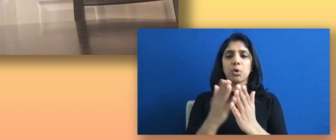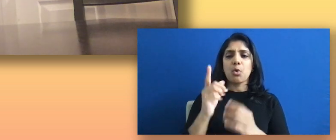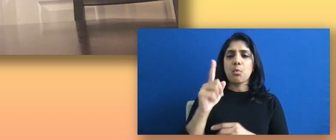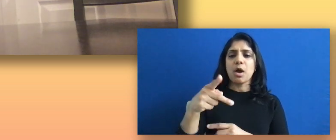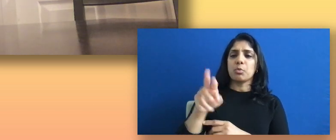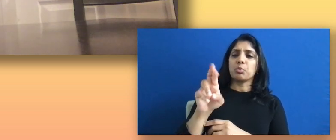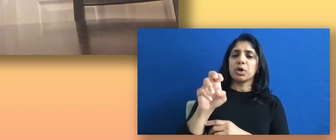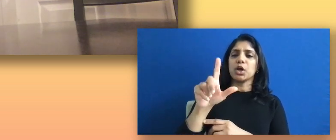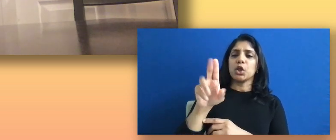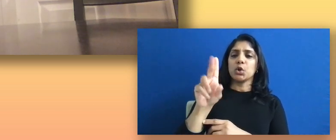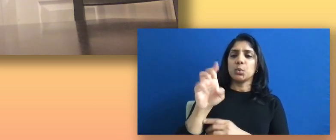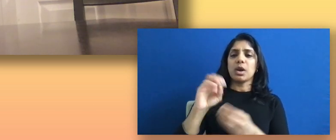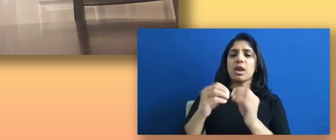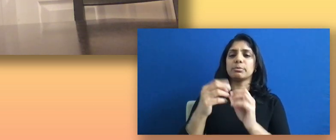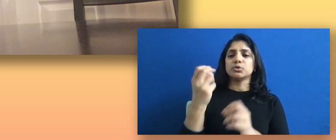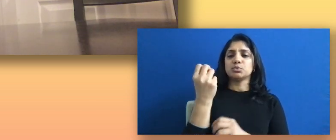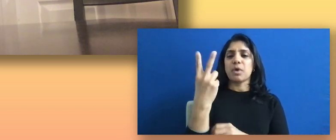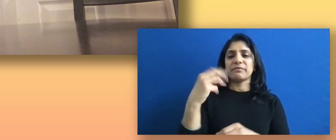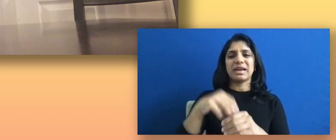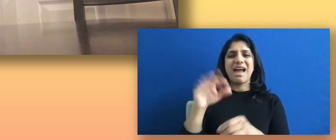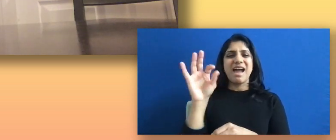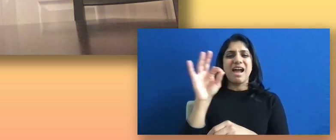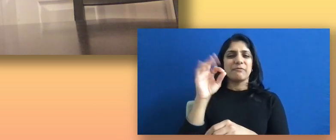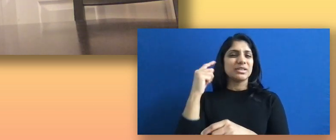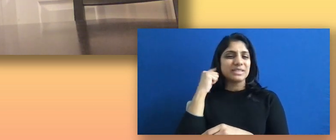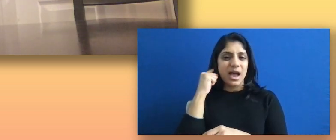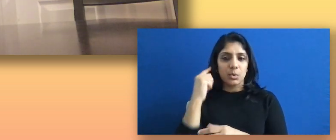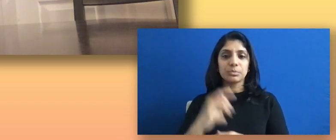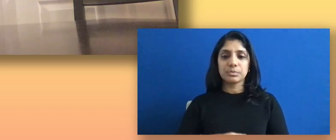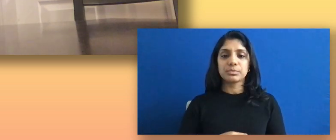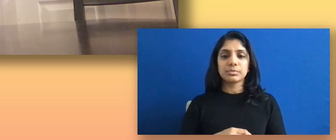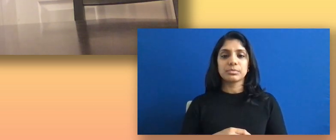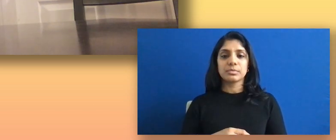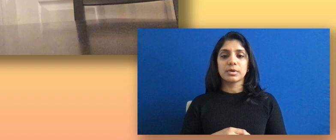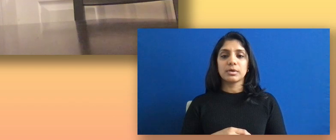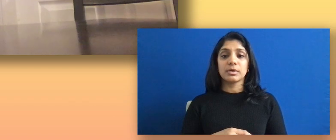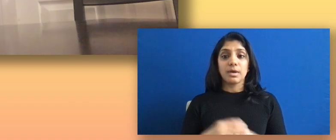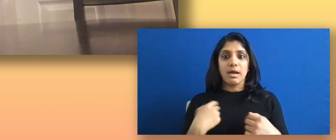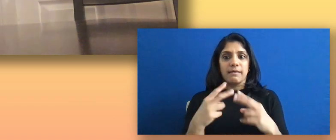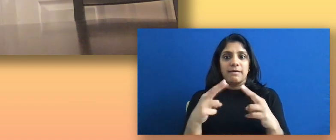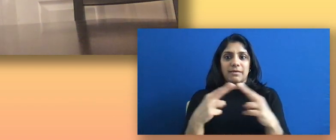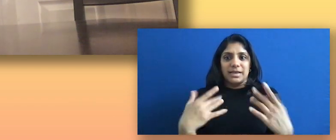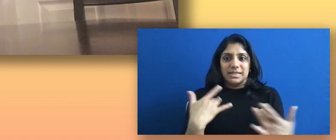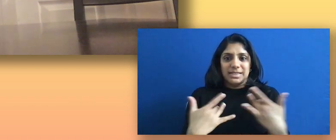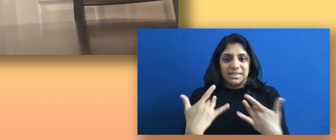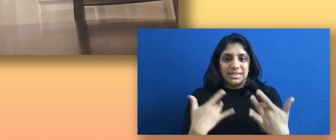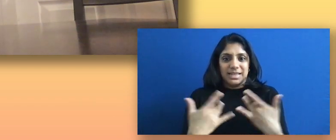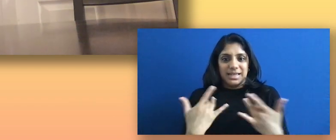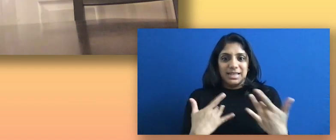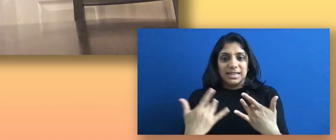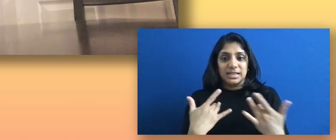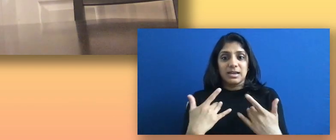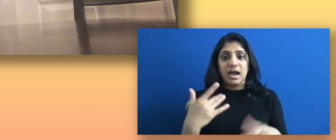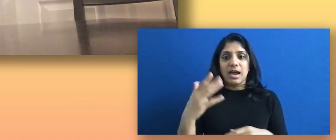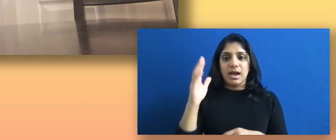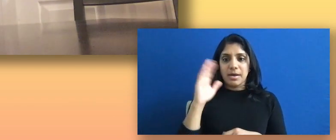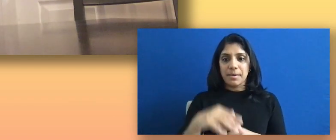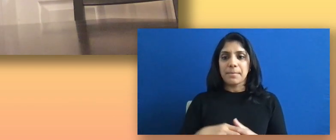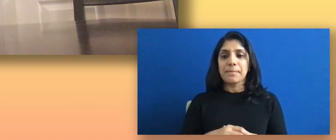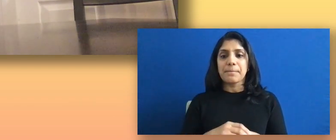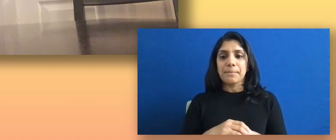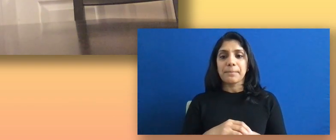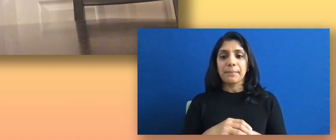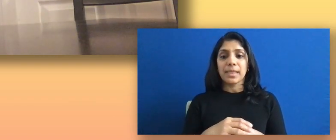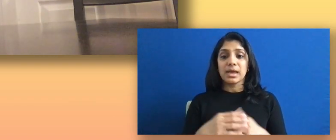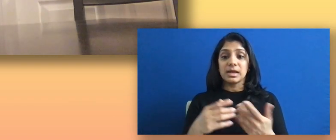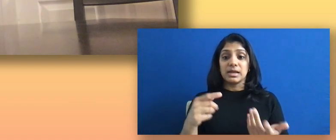long-standing controversy about whether or not the loops that I drew at the top of my page were